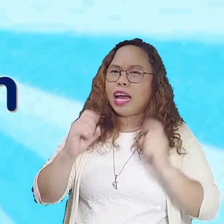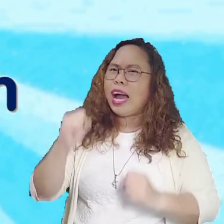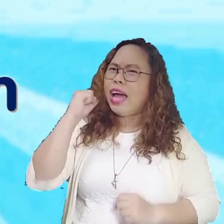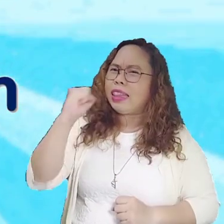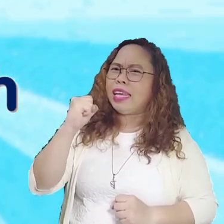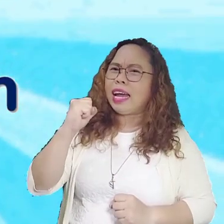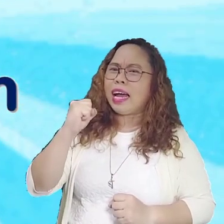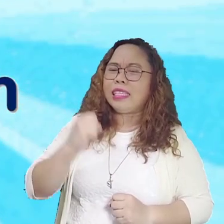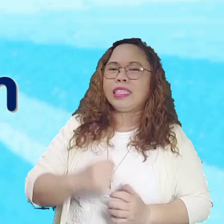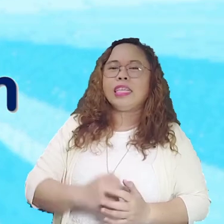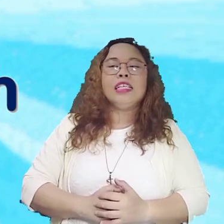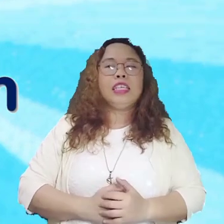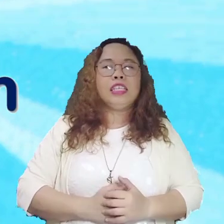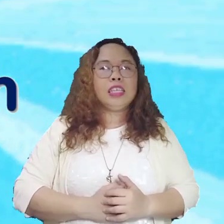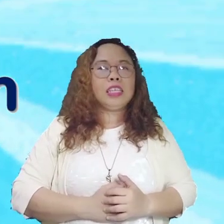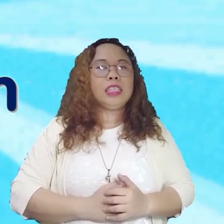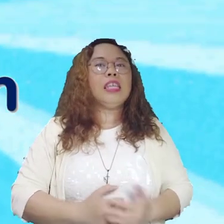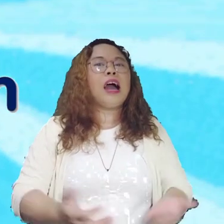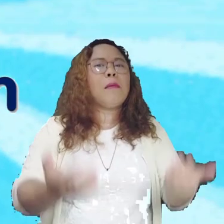jesus